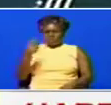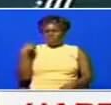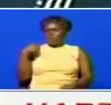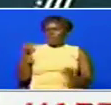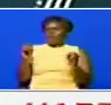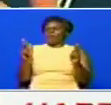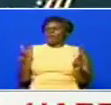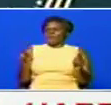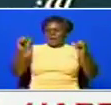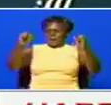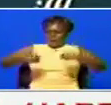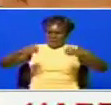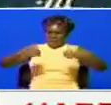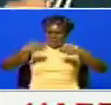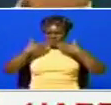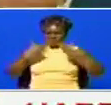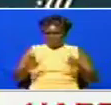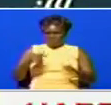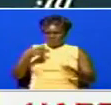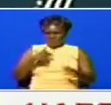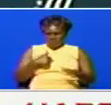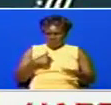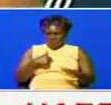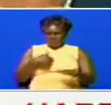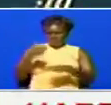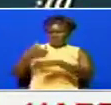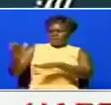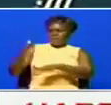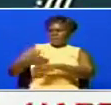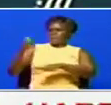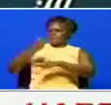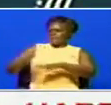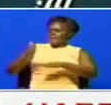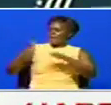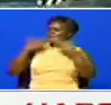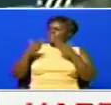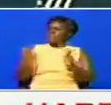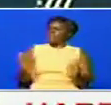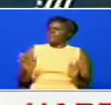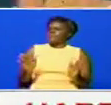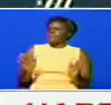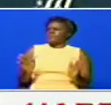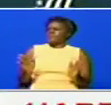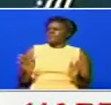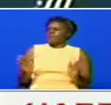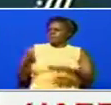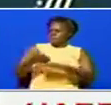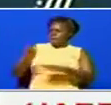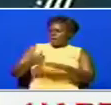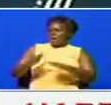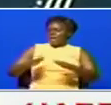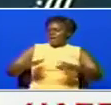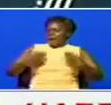okay, you all agree? Yes, I agree. I'm going to push send. She sent. And out it went, and everybody was